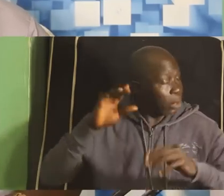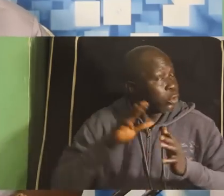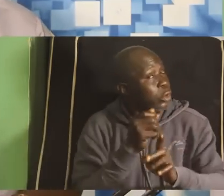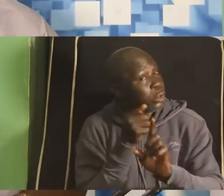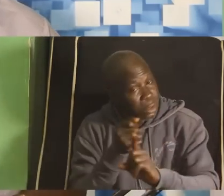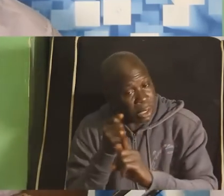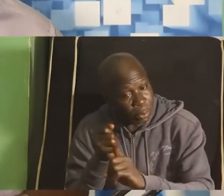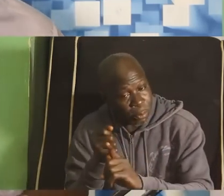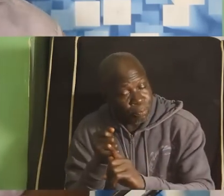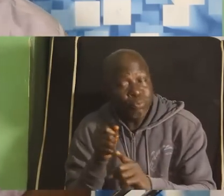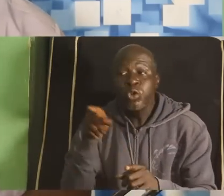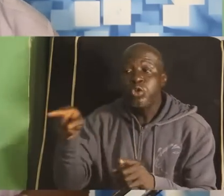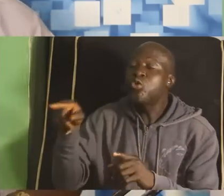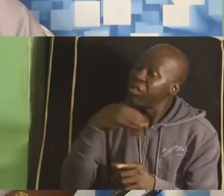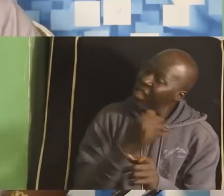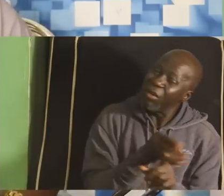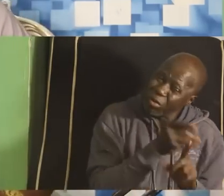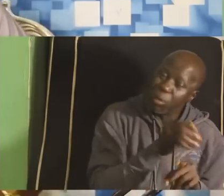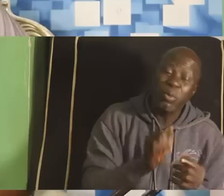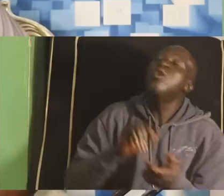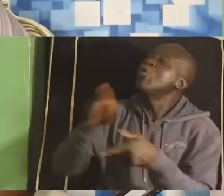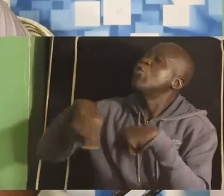This person you are looking at, you are the one that is